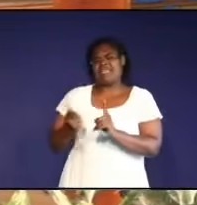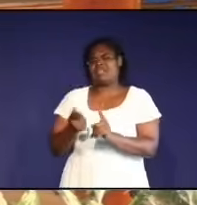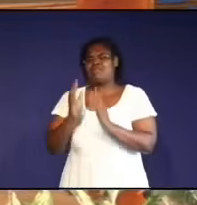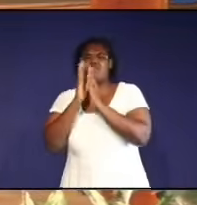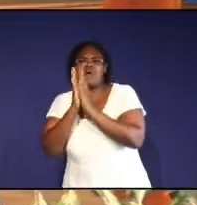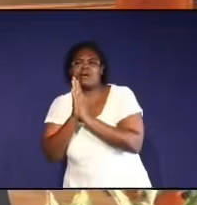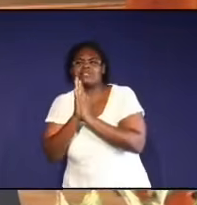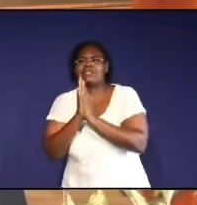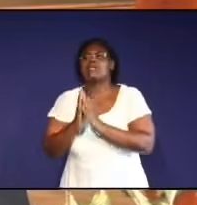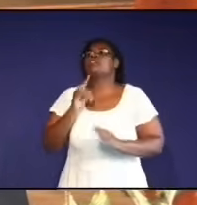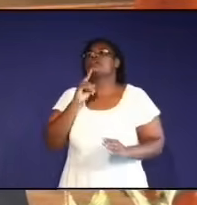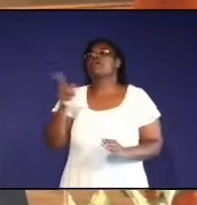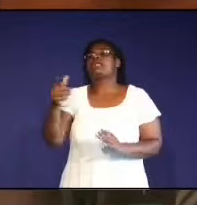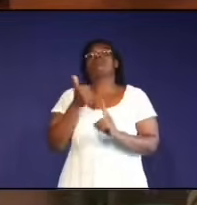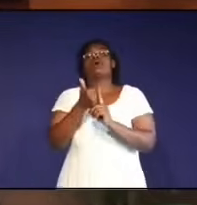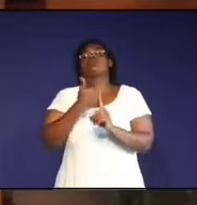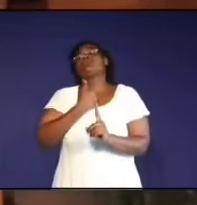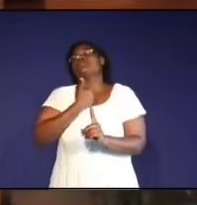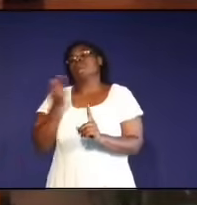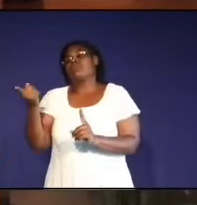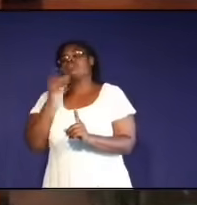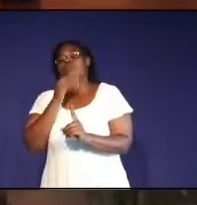prayers. So let me talk to me.